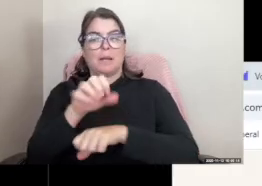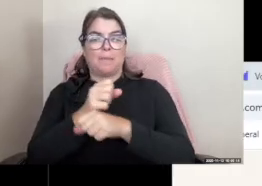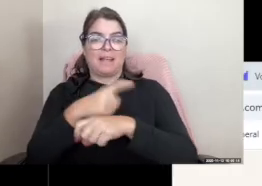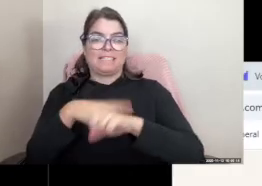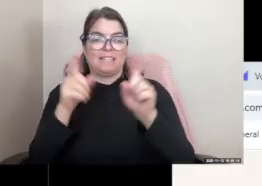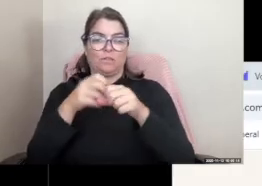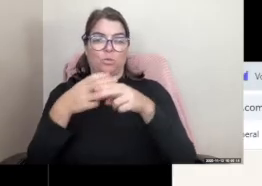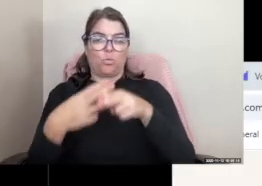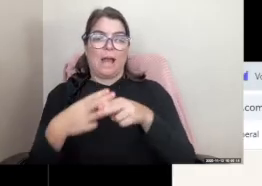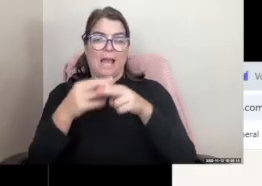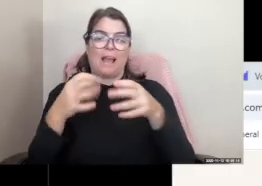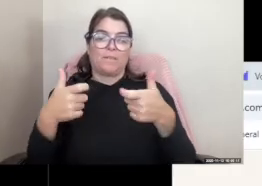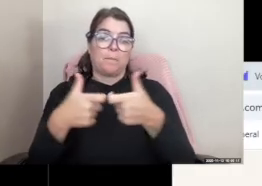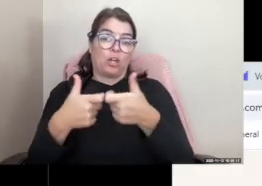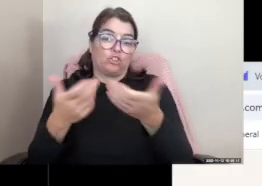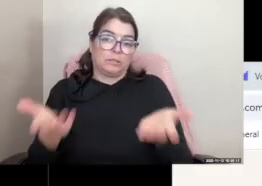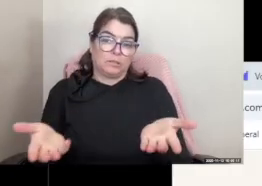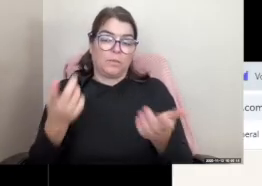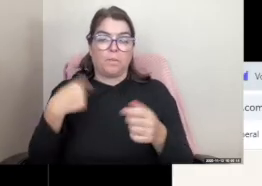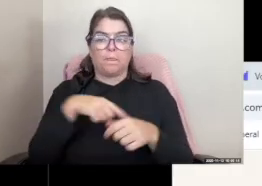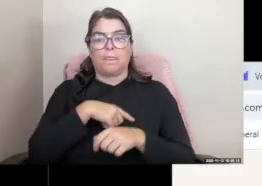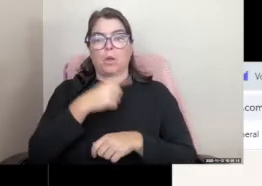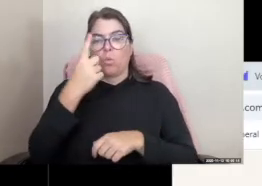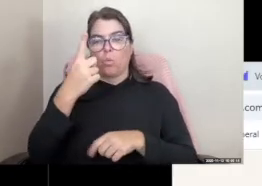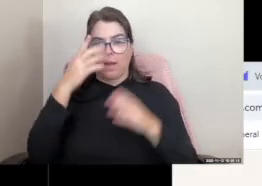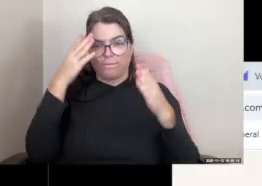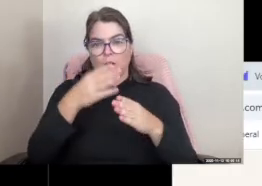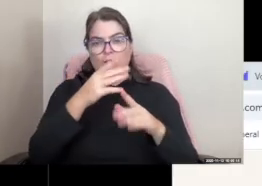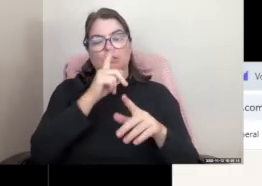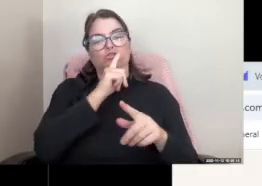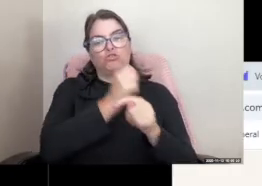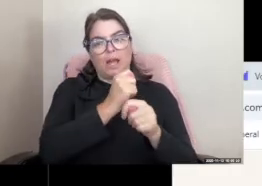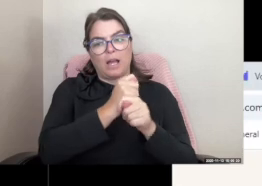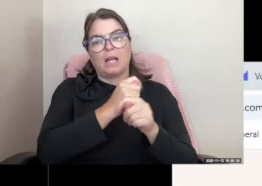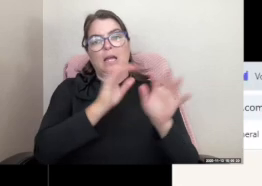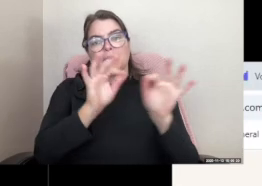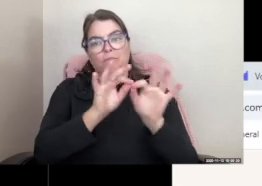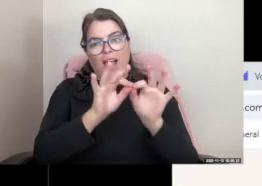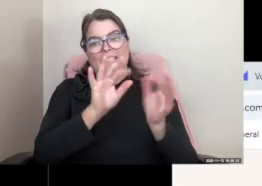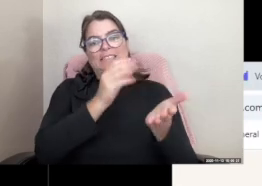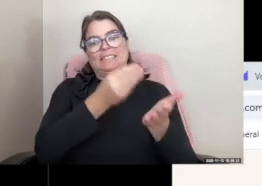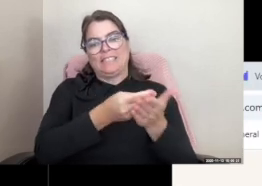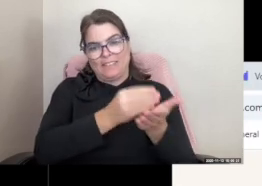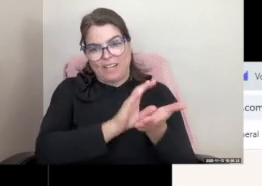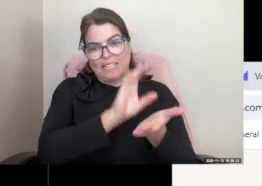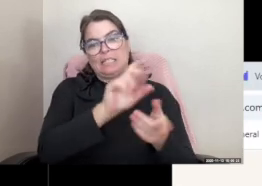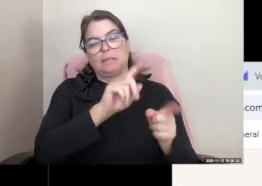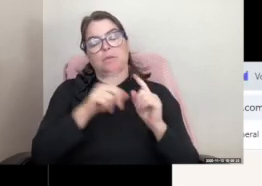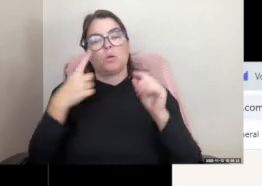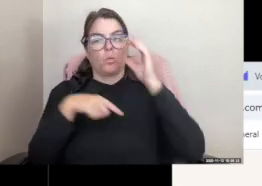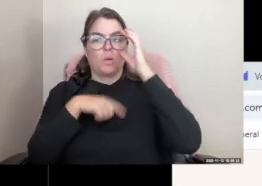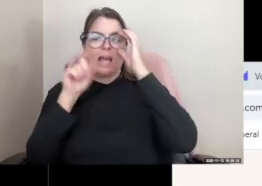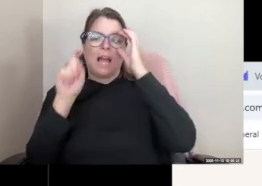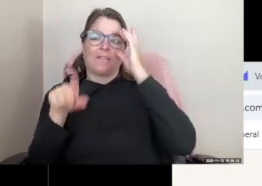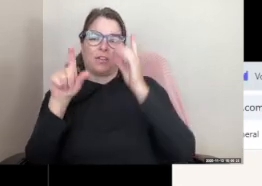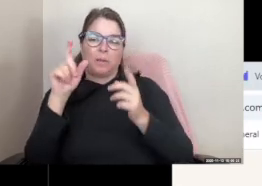allowance that allows port operators to use these trucks in their current condition until